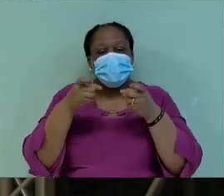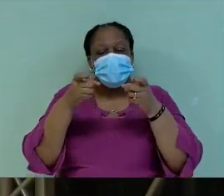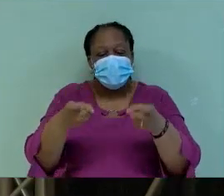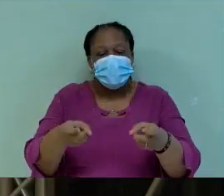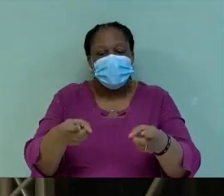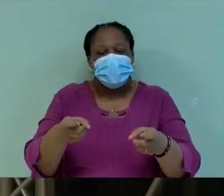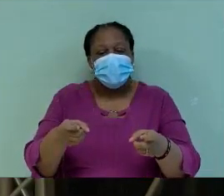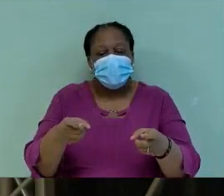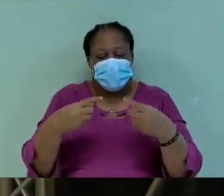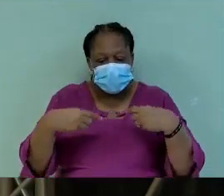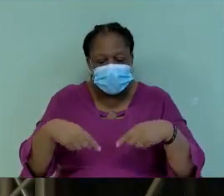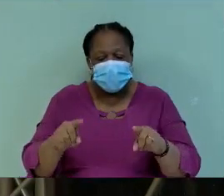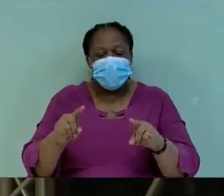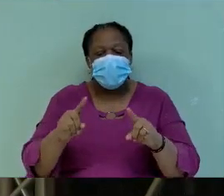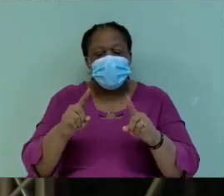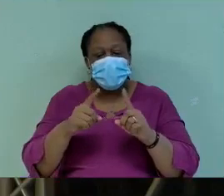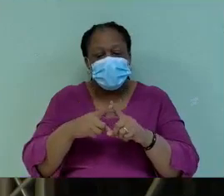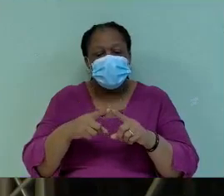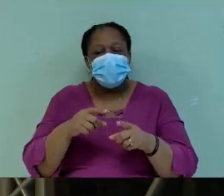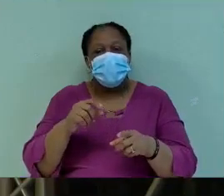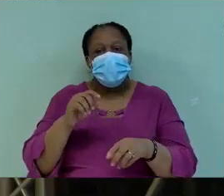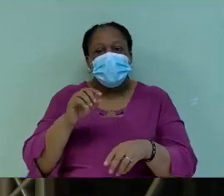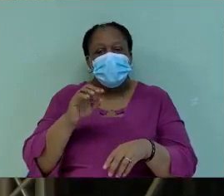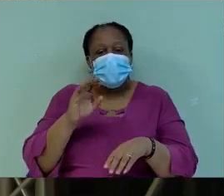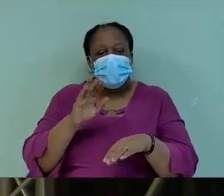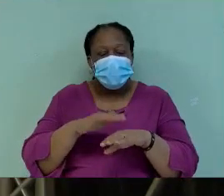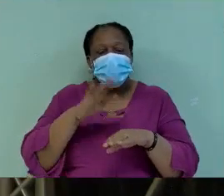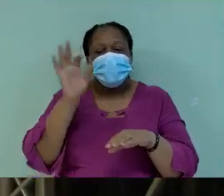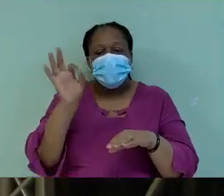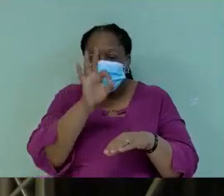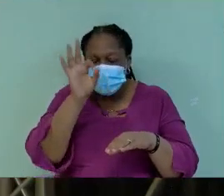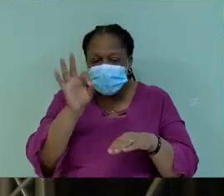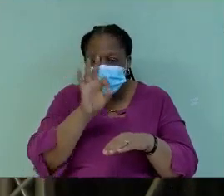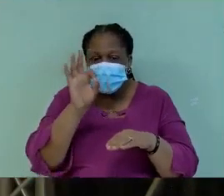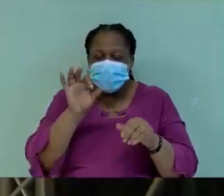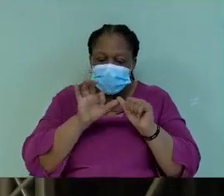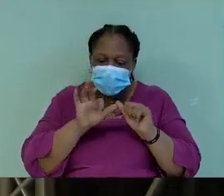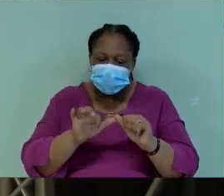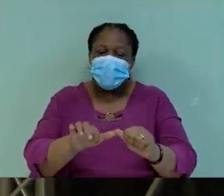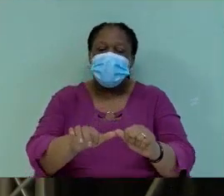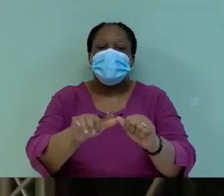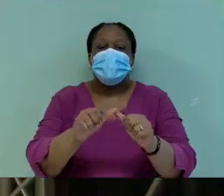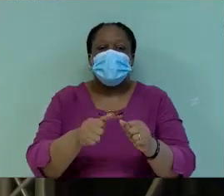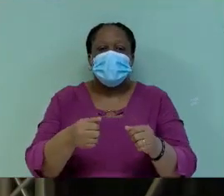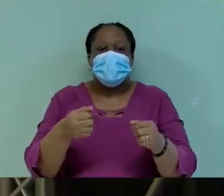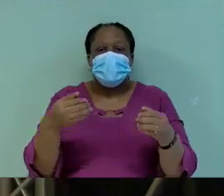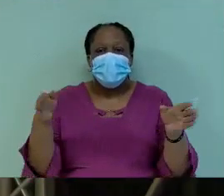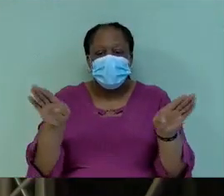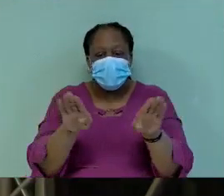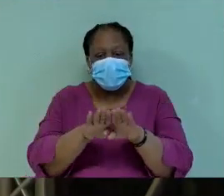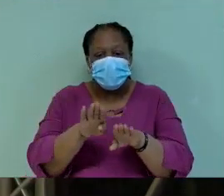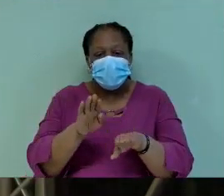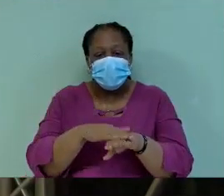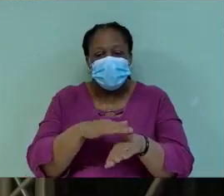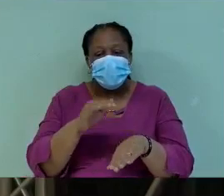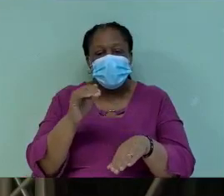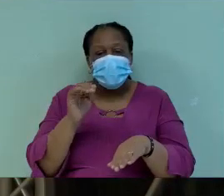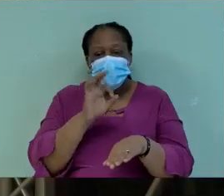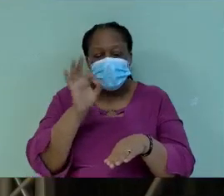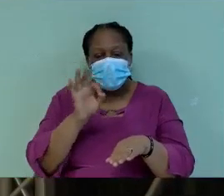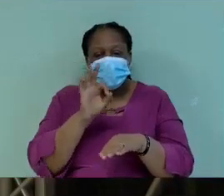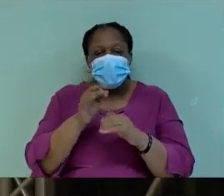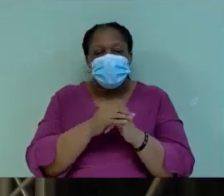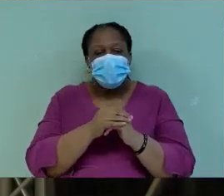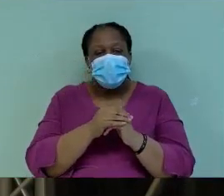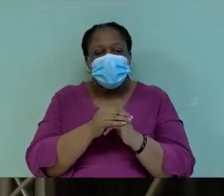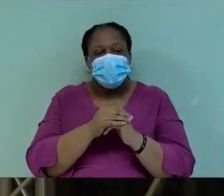Friday, 24th and would end at midnight. Although St. Kitts and Nevis was just as willing to